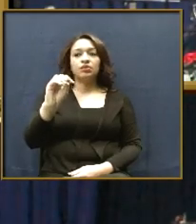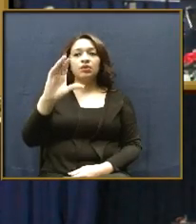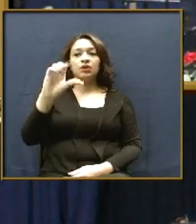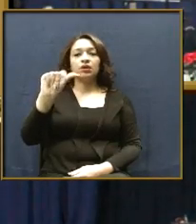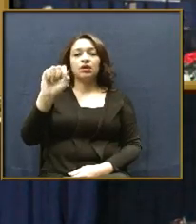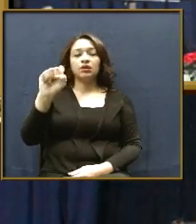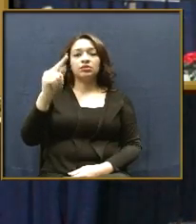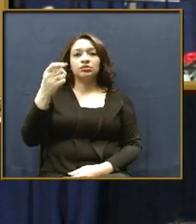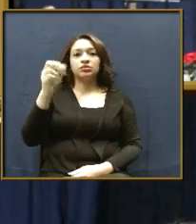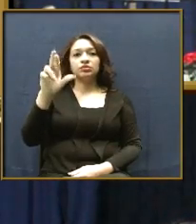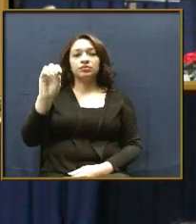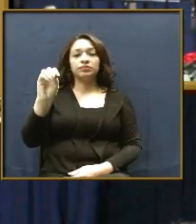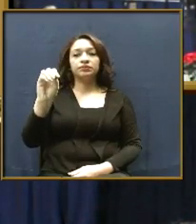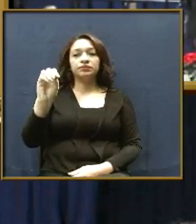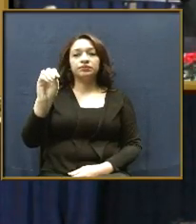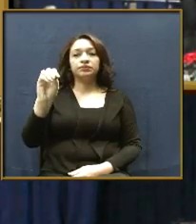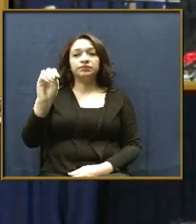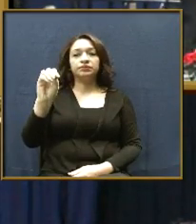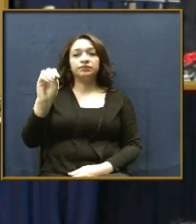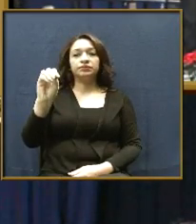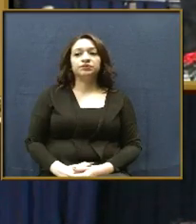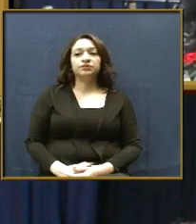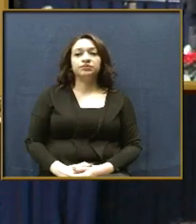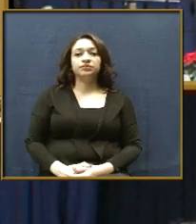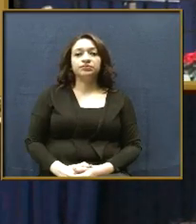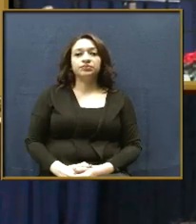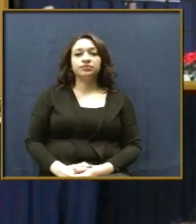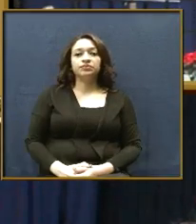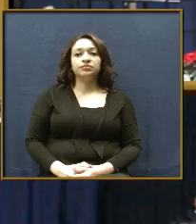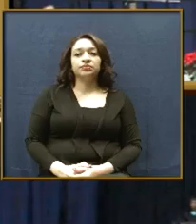Jana Reasonover Castro.